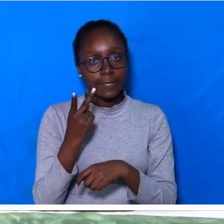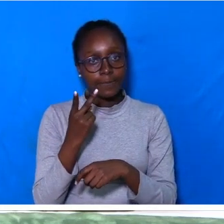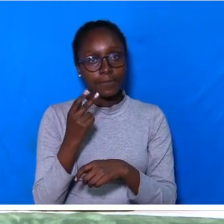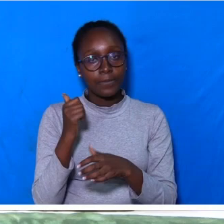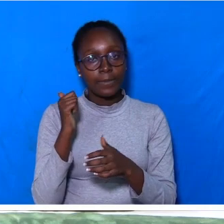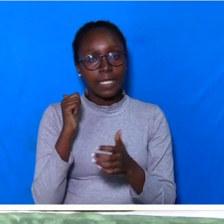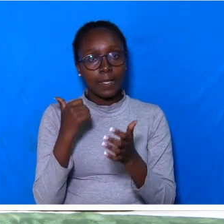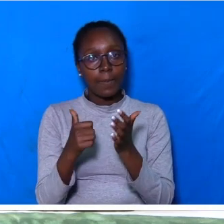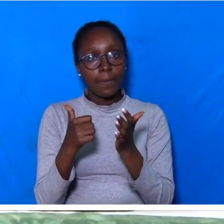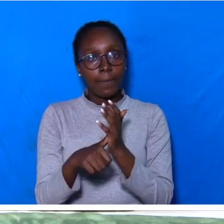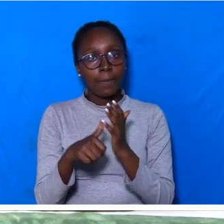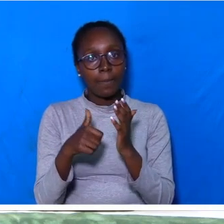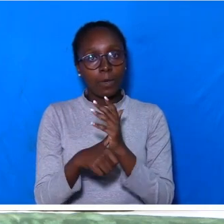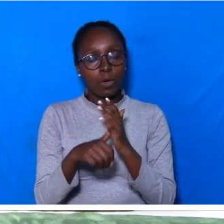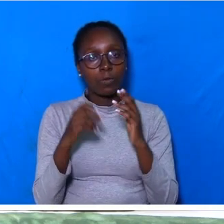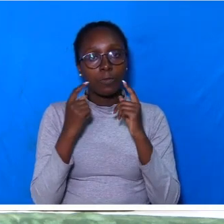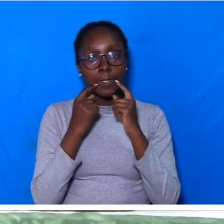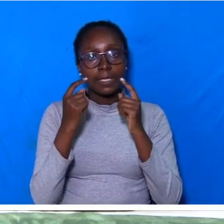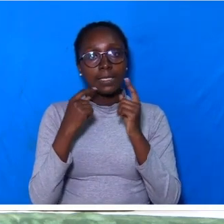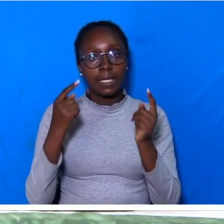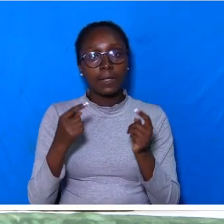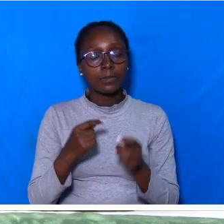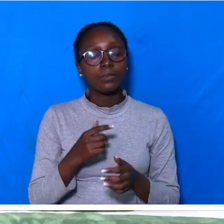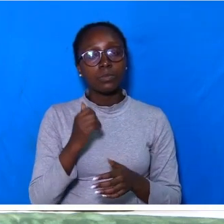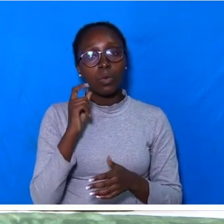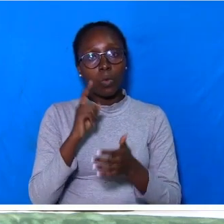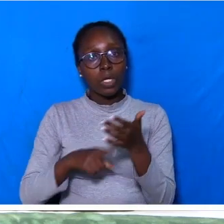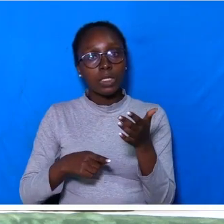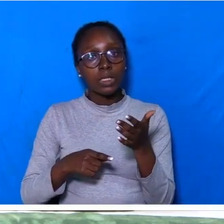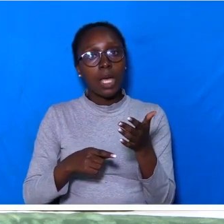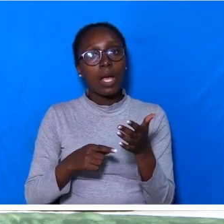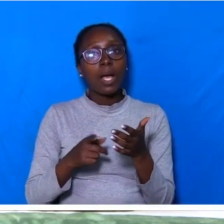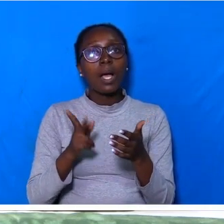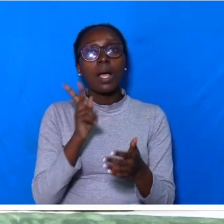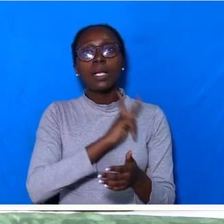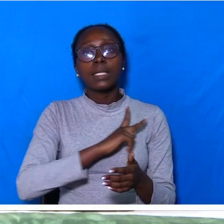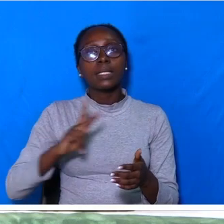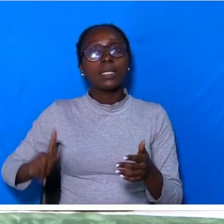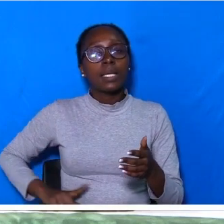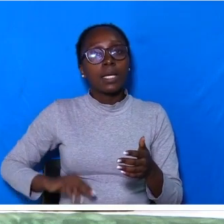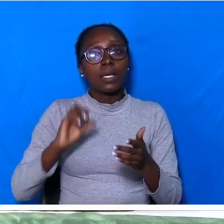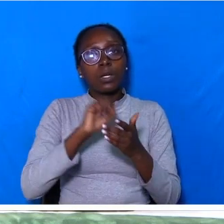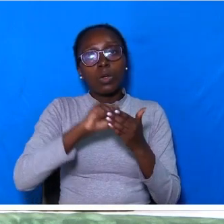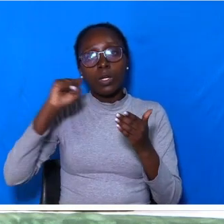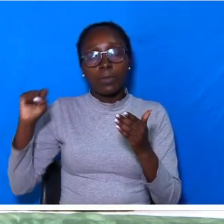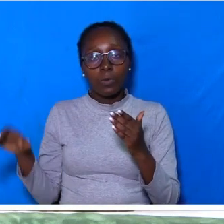He's completely being stripped of his kingship, his role. And the Lord is raising a replacement to him.